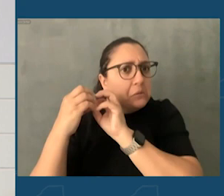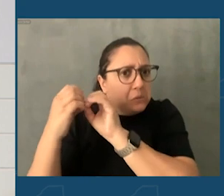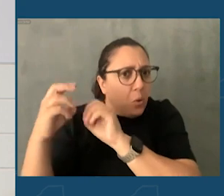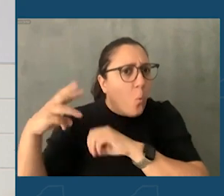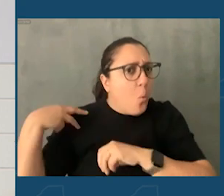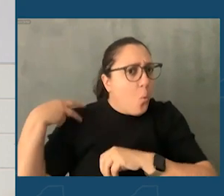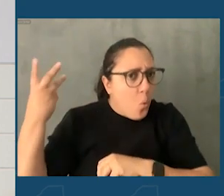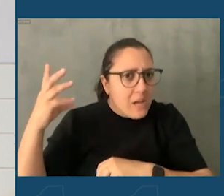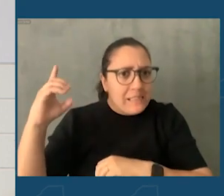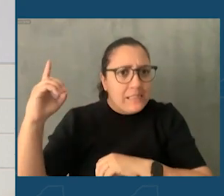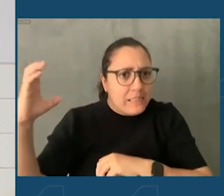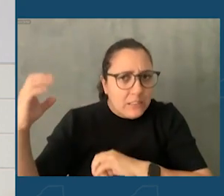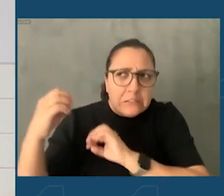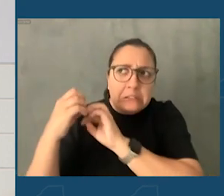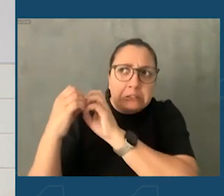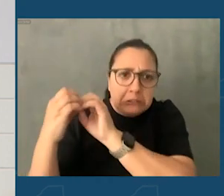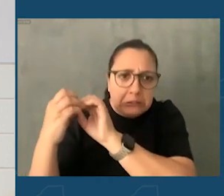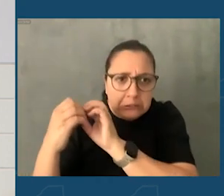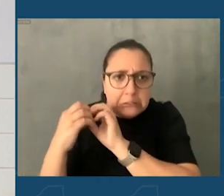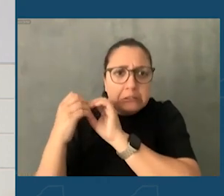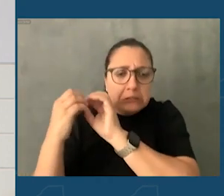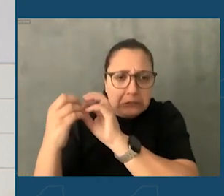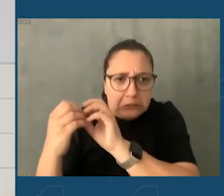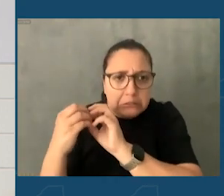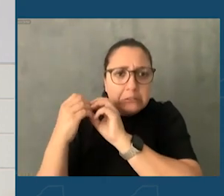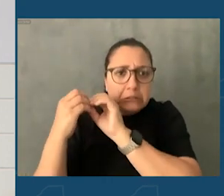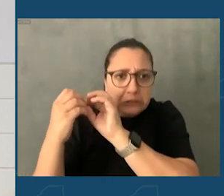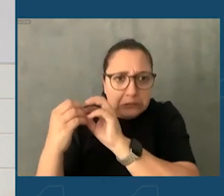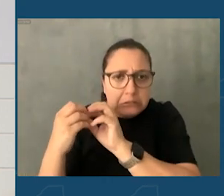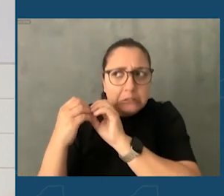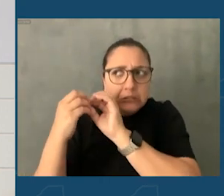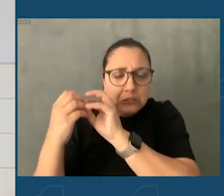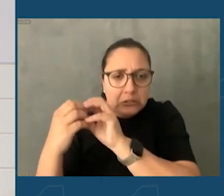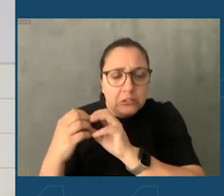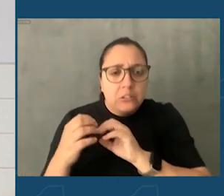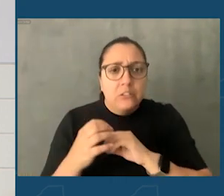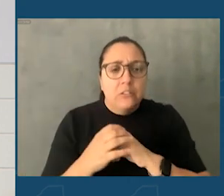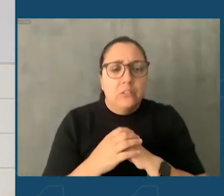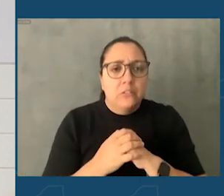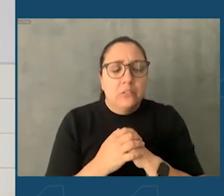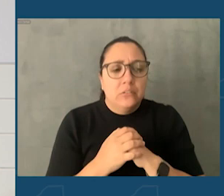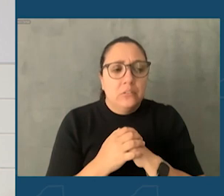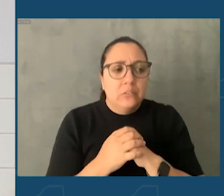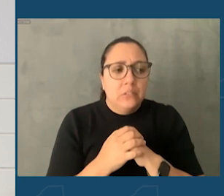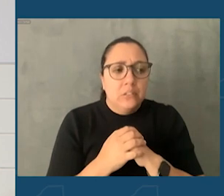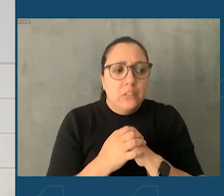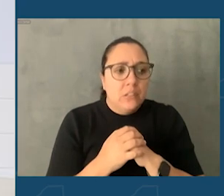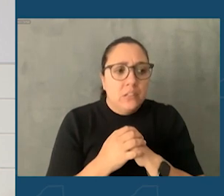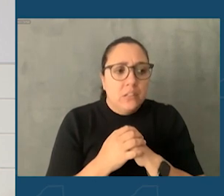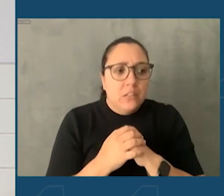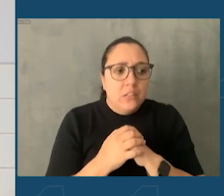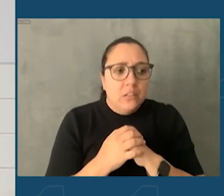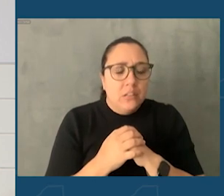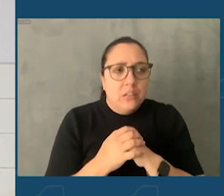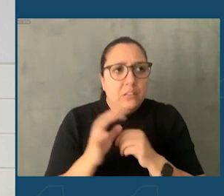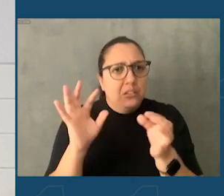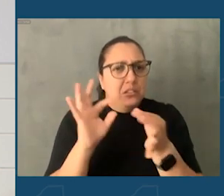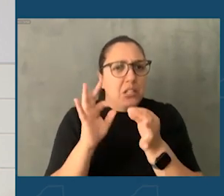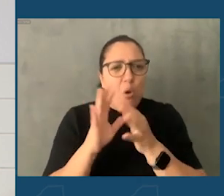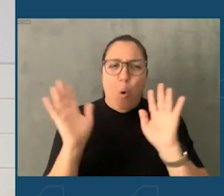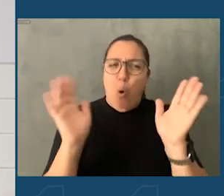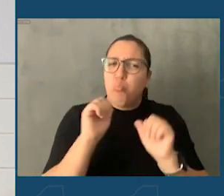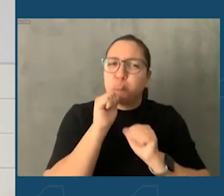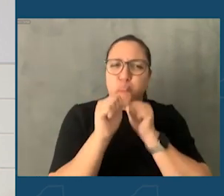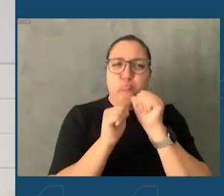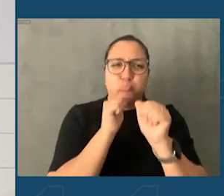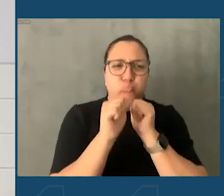we are not having a crisis of this proportion, it's just counterproductive. It is